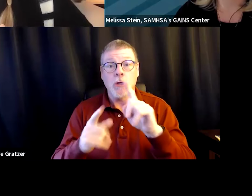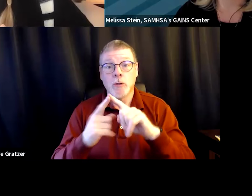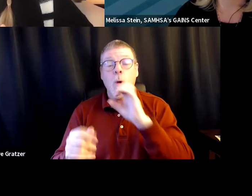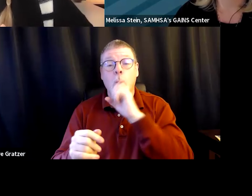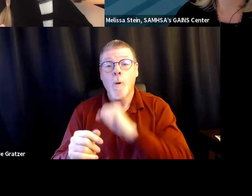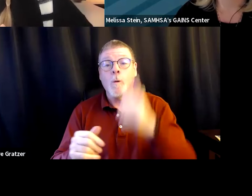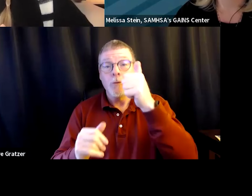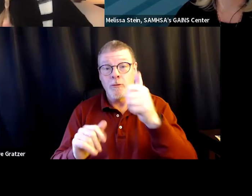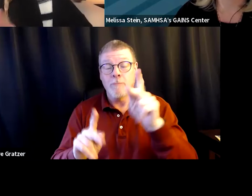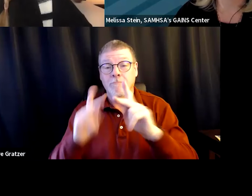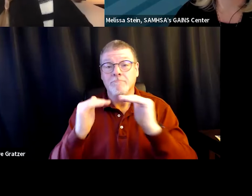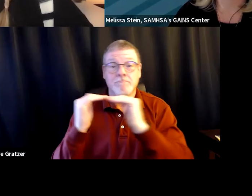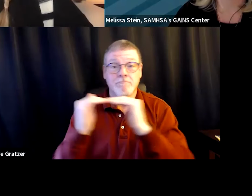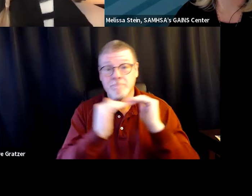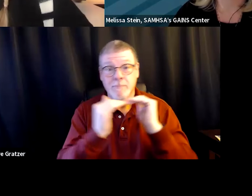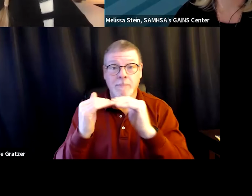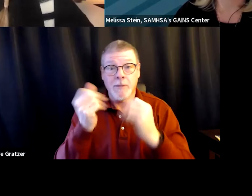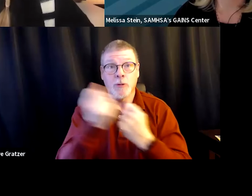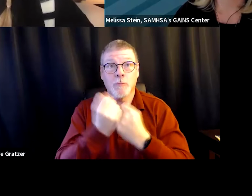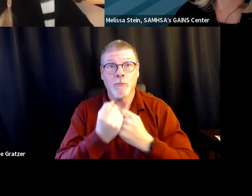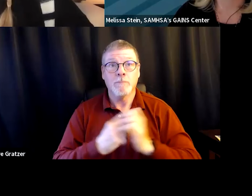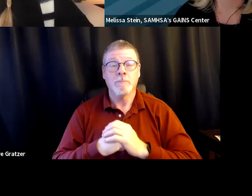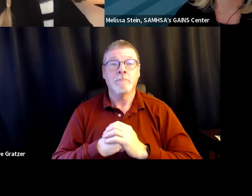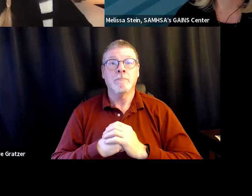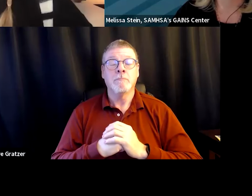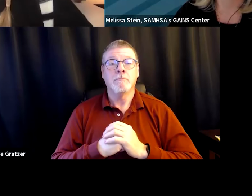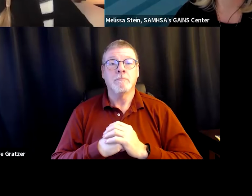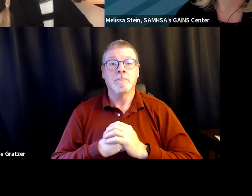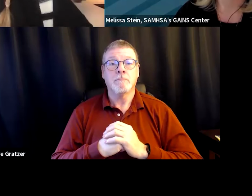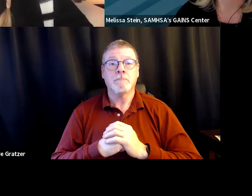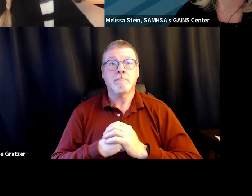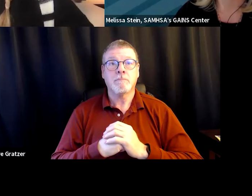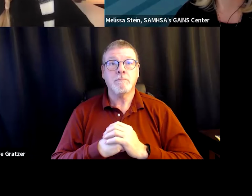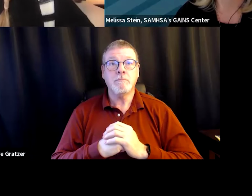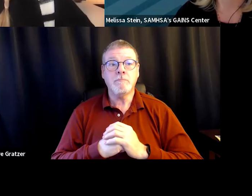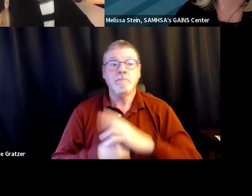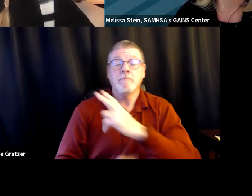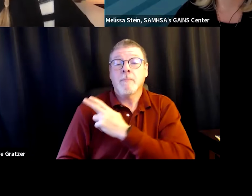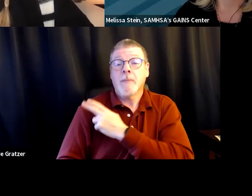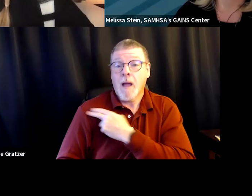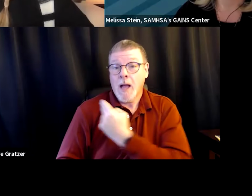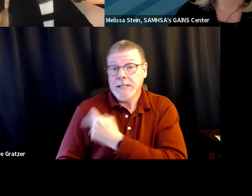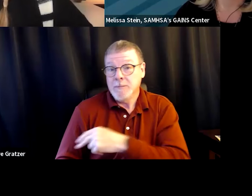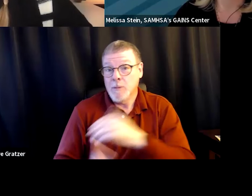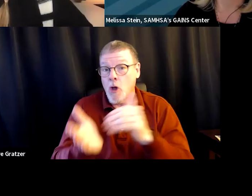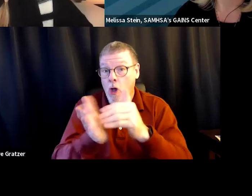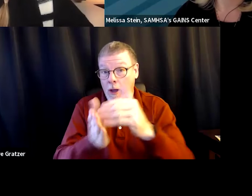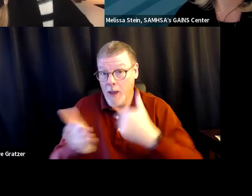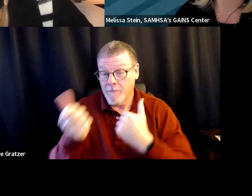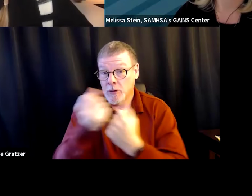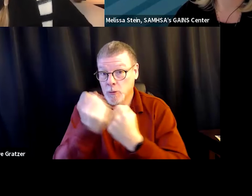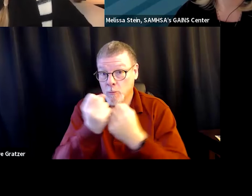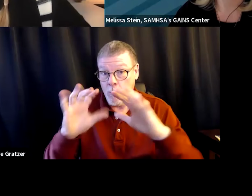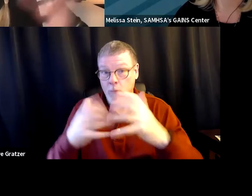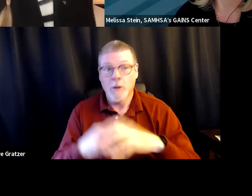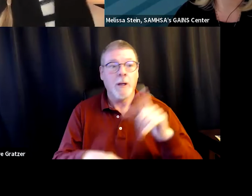adult peer supports kind of in these other buckets. Things like hospitals often have support groups. I see